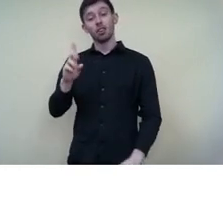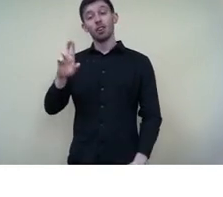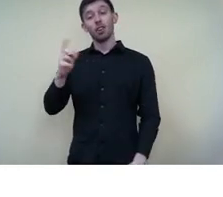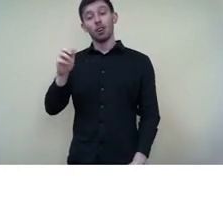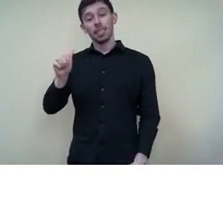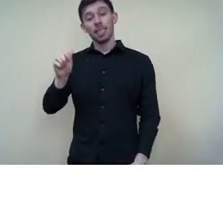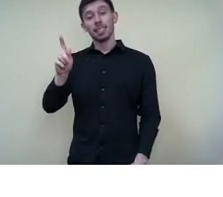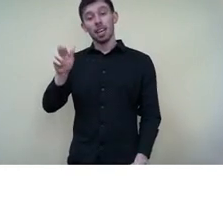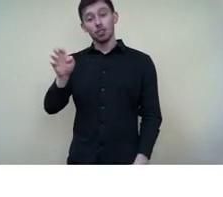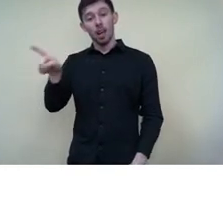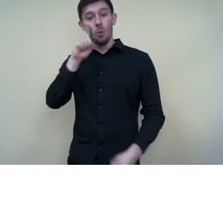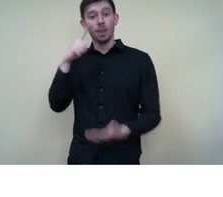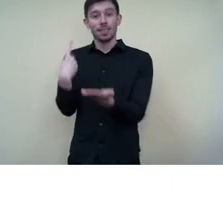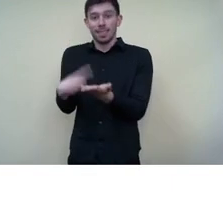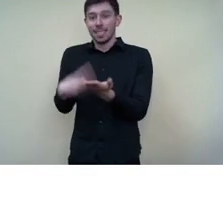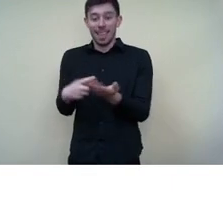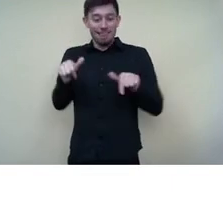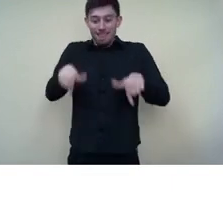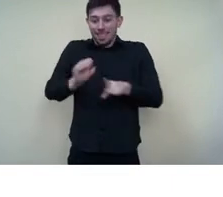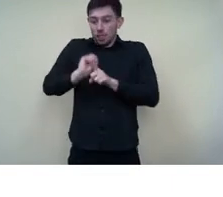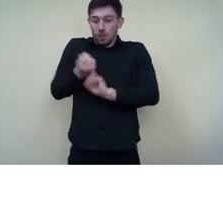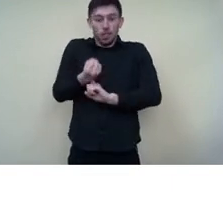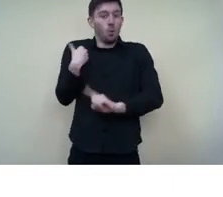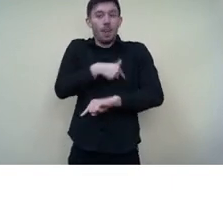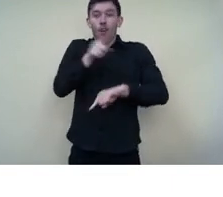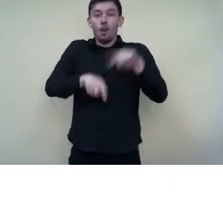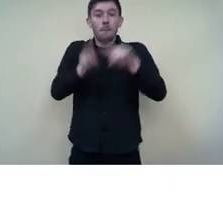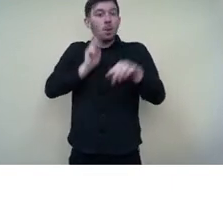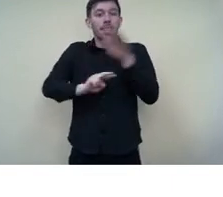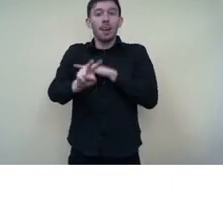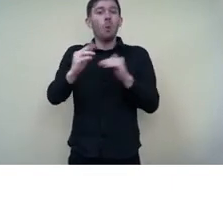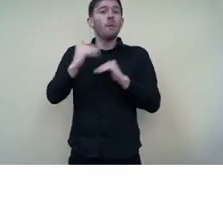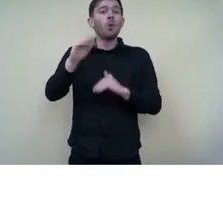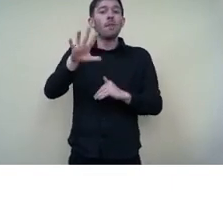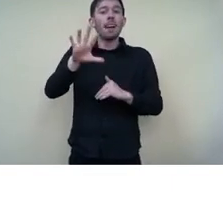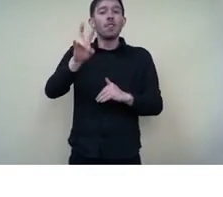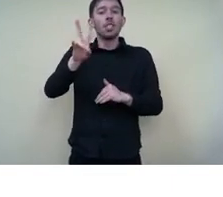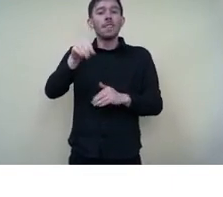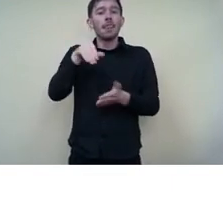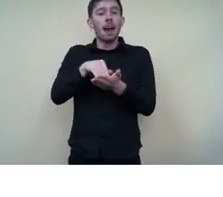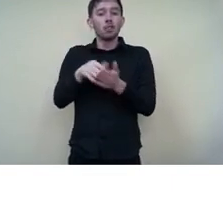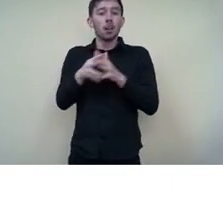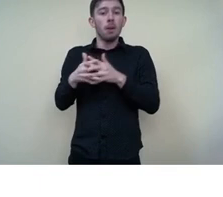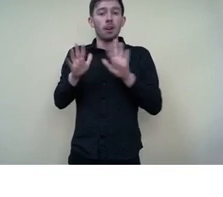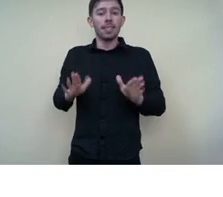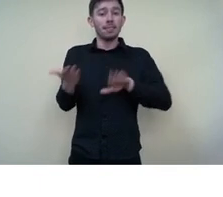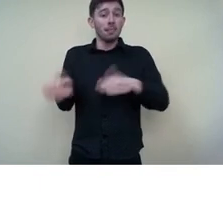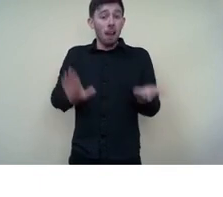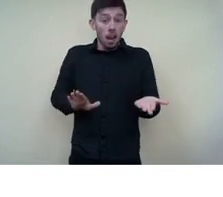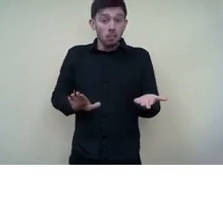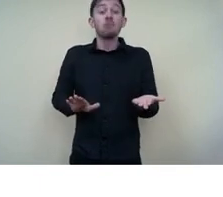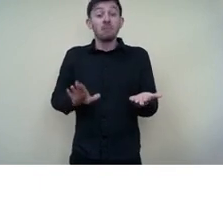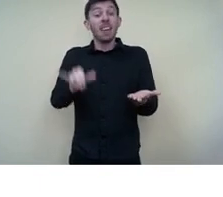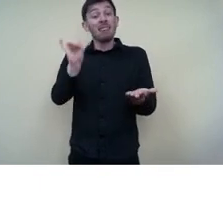will go into, we're in an unprecedented situation where over 570,000 Americans have died. And just to put this in perspective,